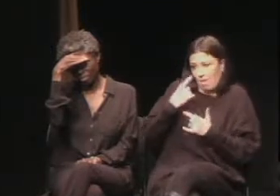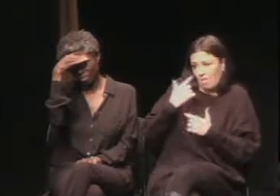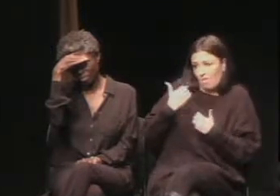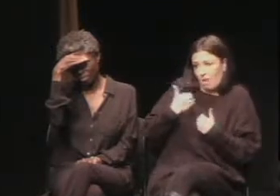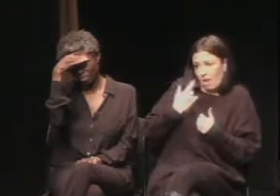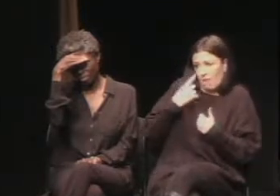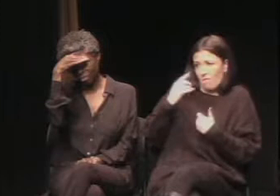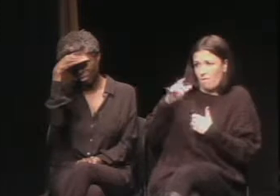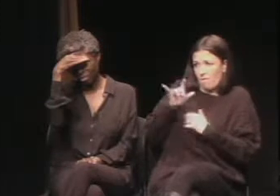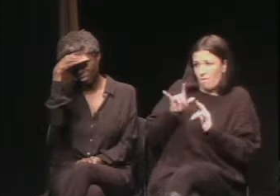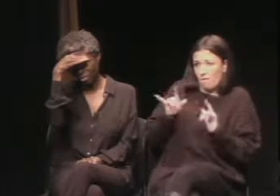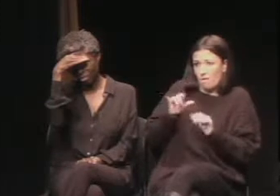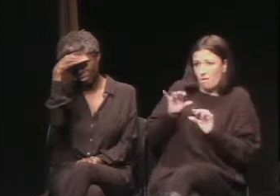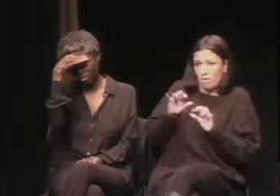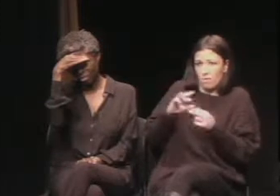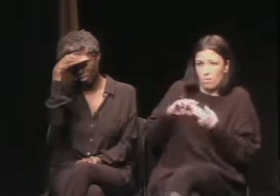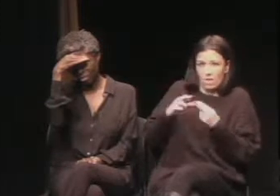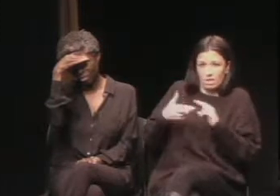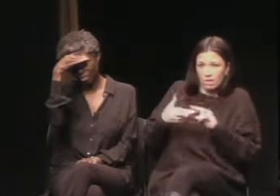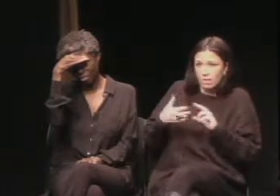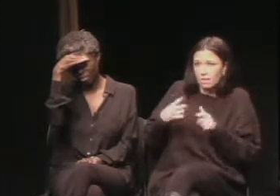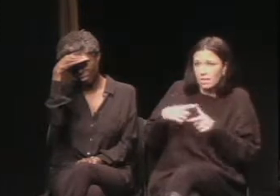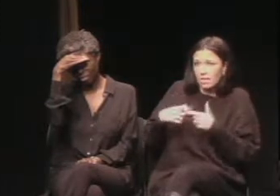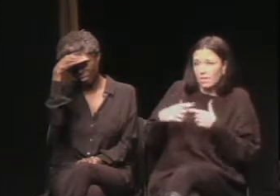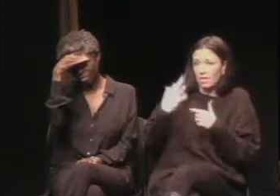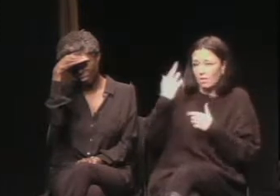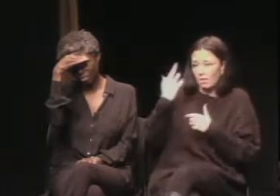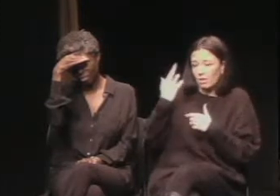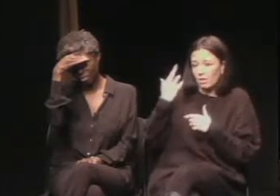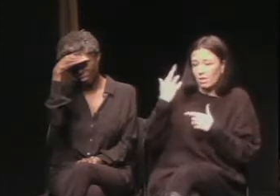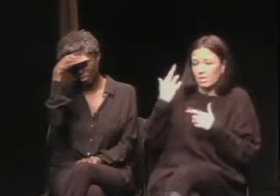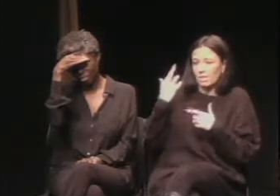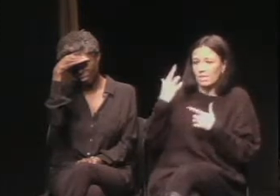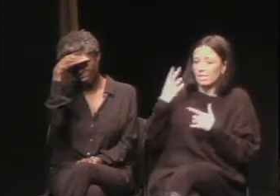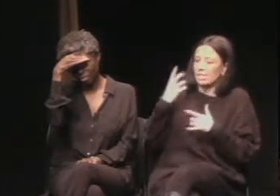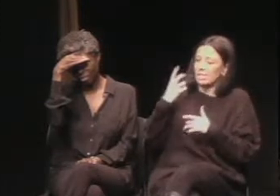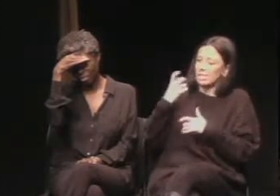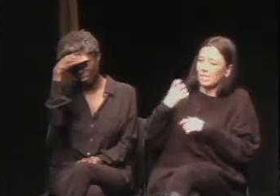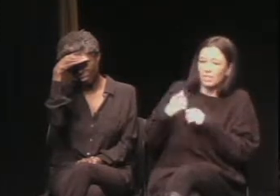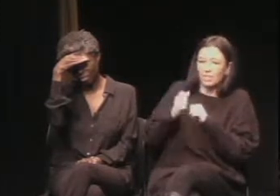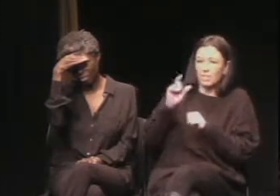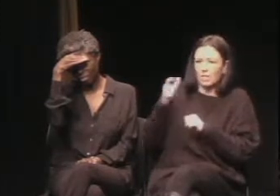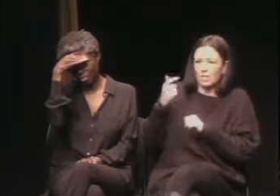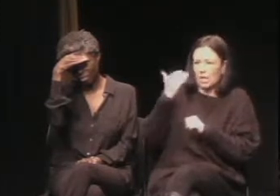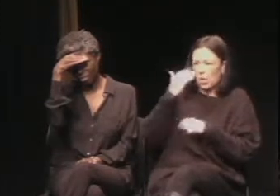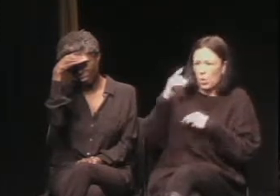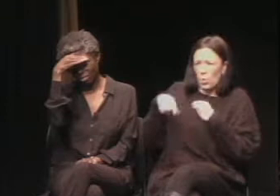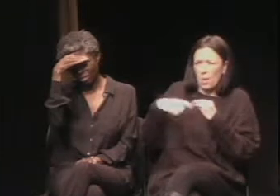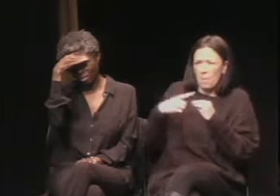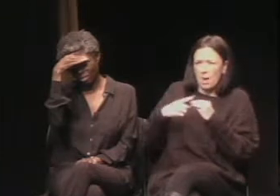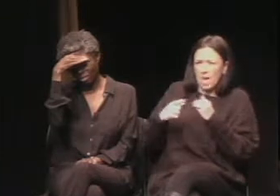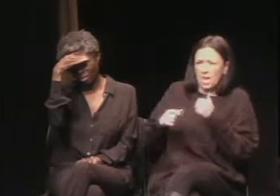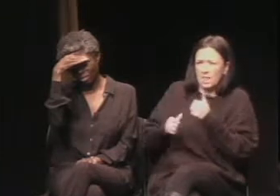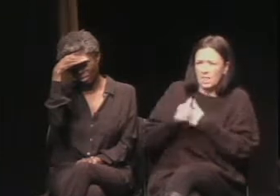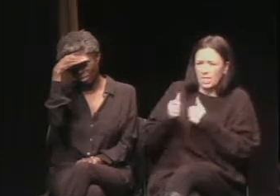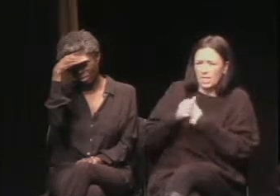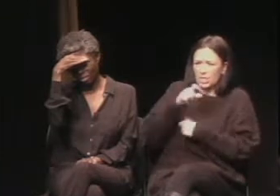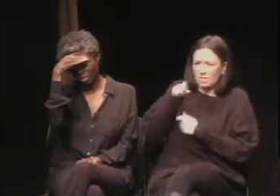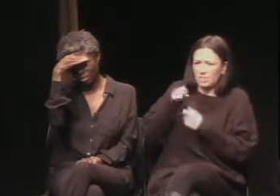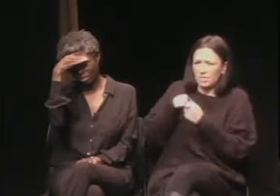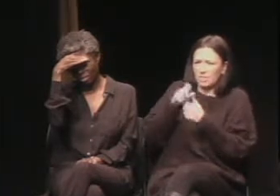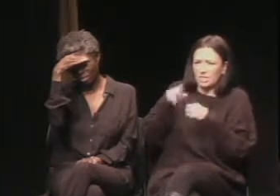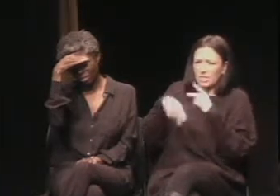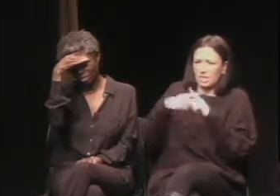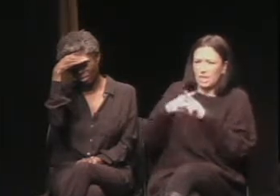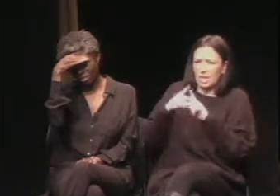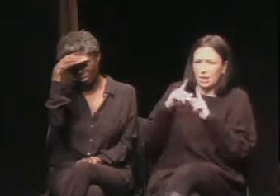for those relatives, and then discovered when I was years older, they knew about the danger of that particular